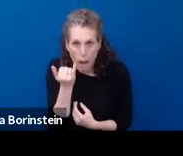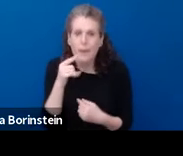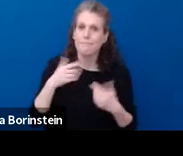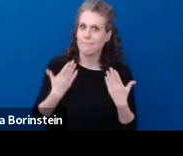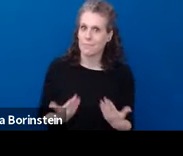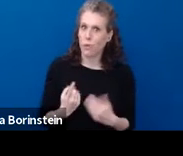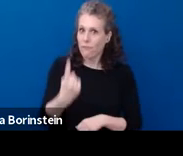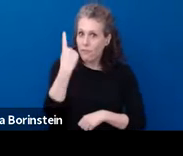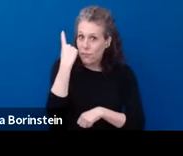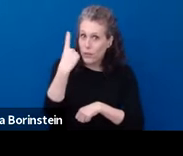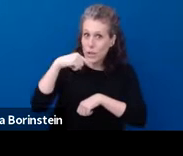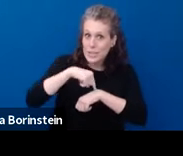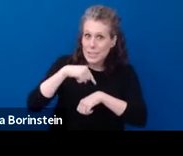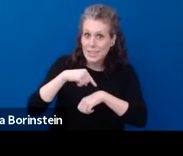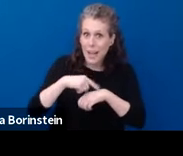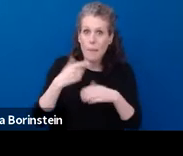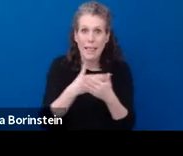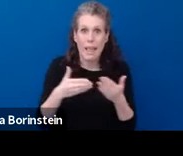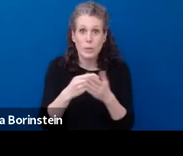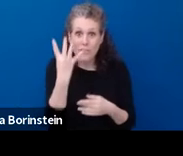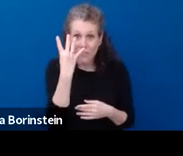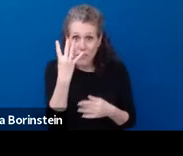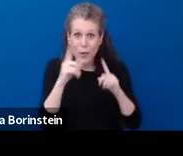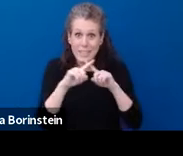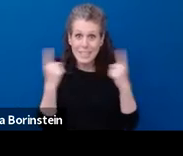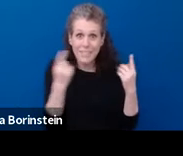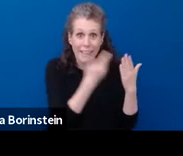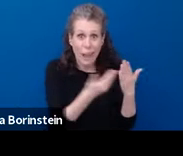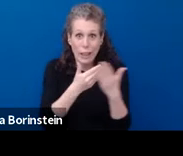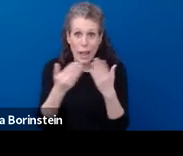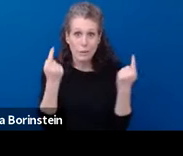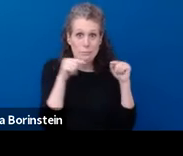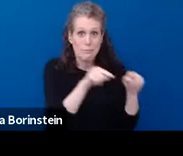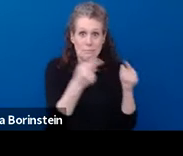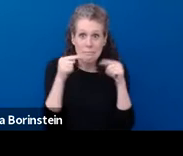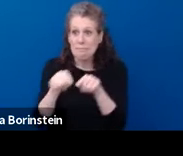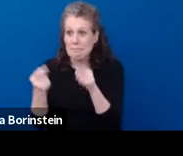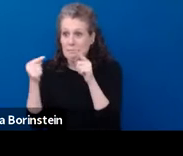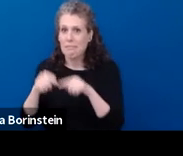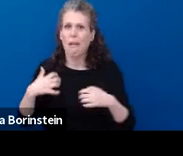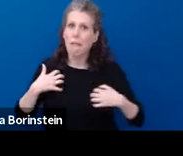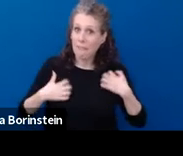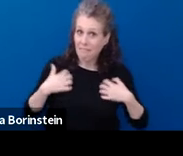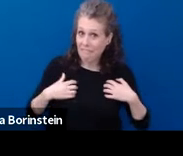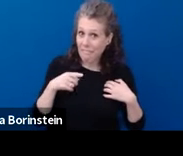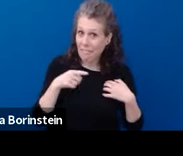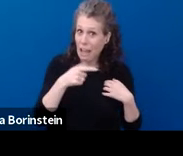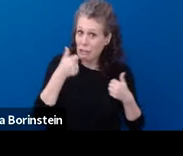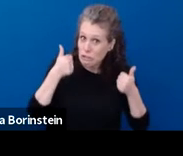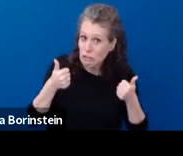do something in 4 languages in parallel, and we are very interested to see how it works and what you think about